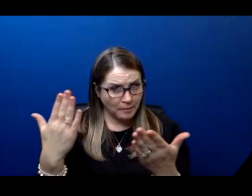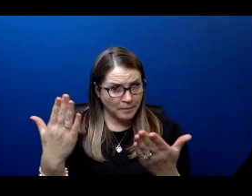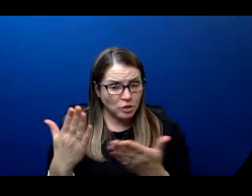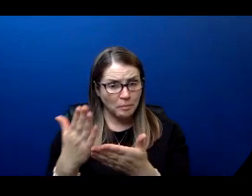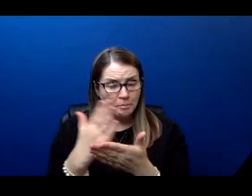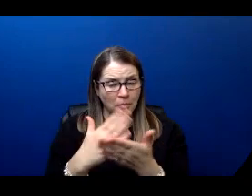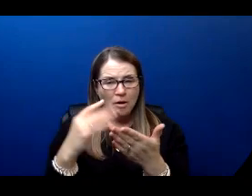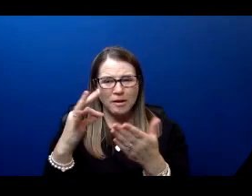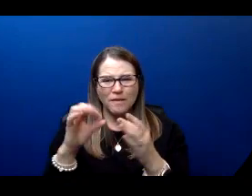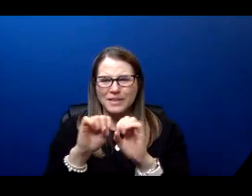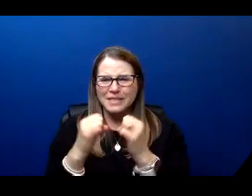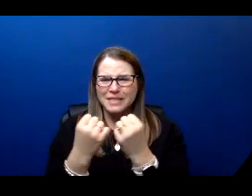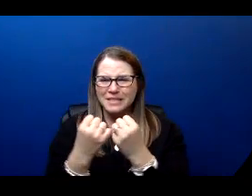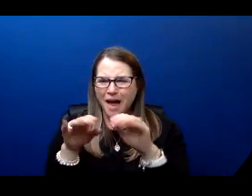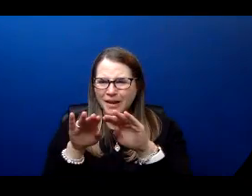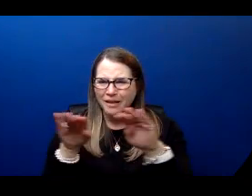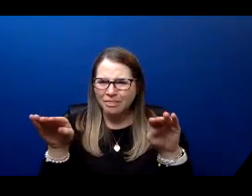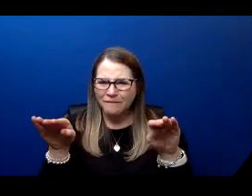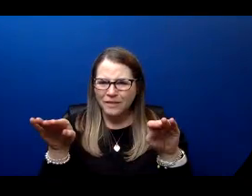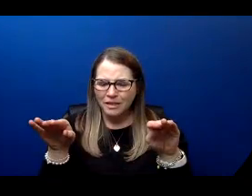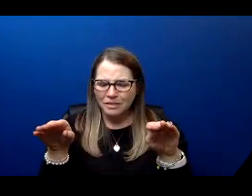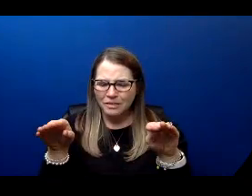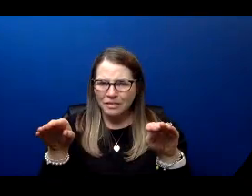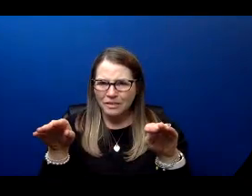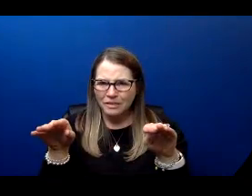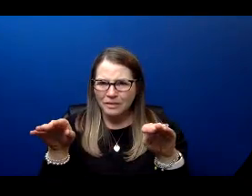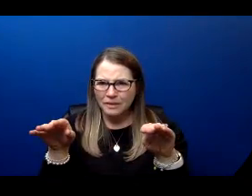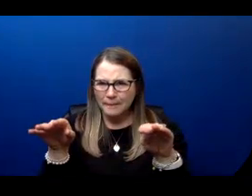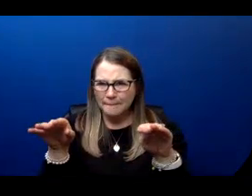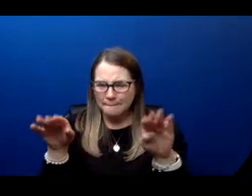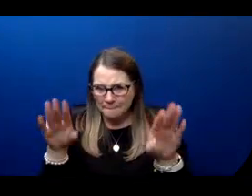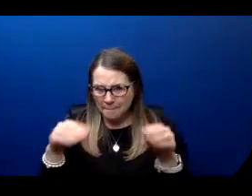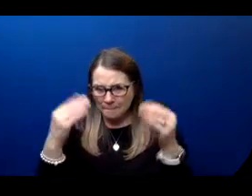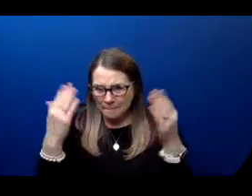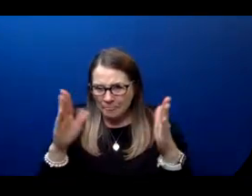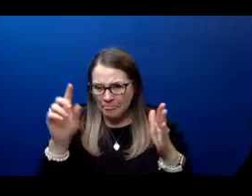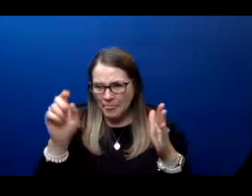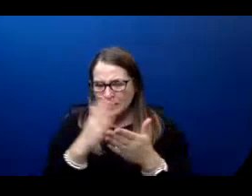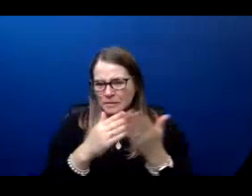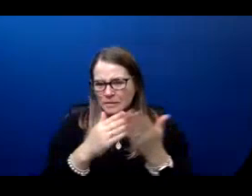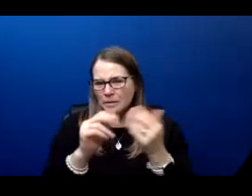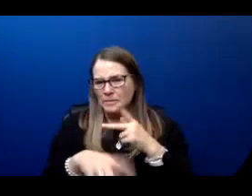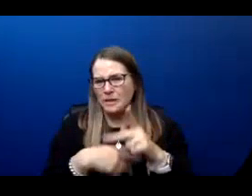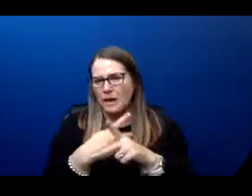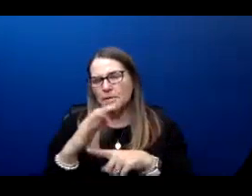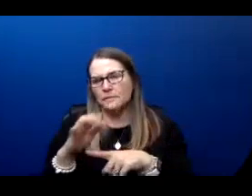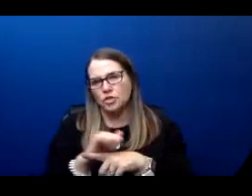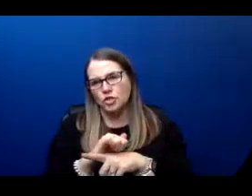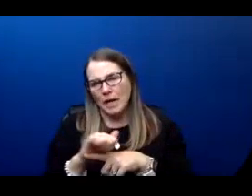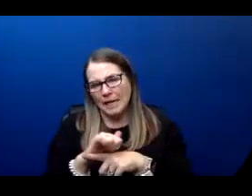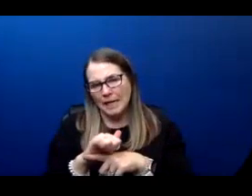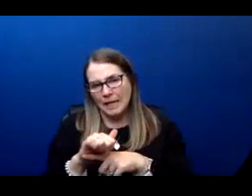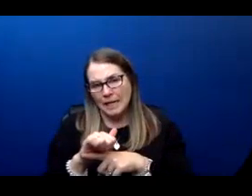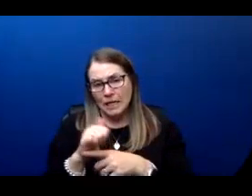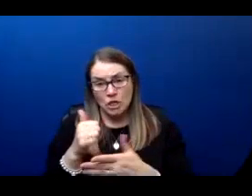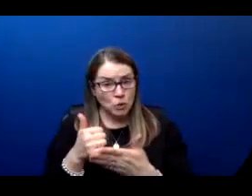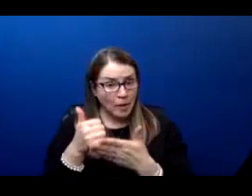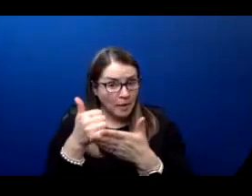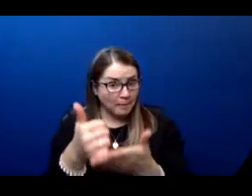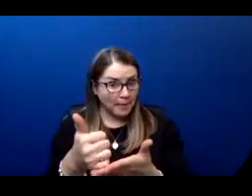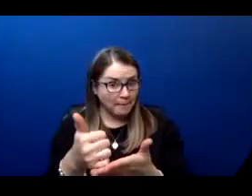societal level, which is basically saying that providers need some type of training, that helps them. I think